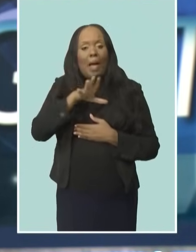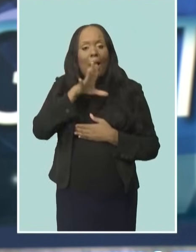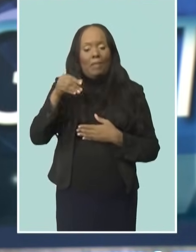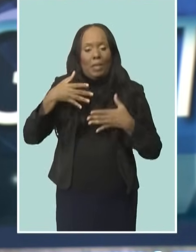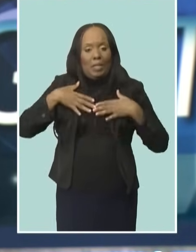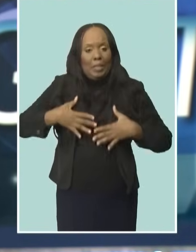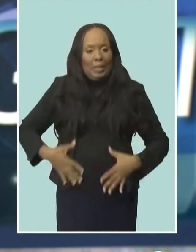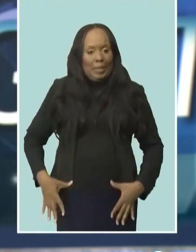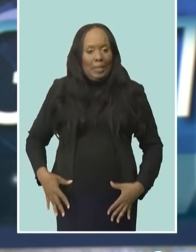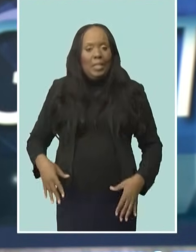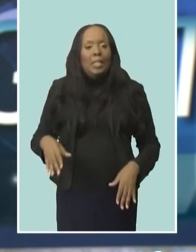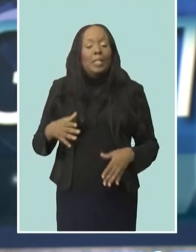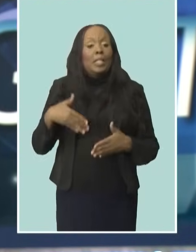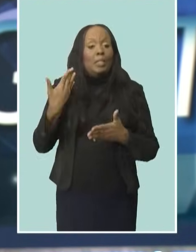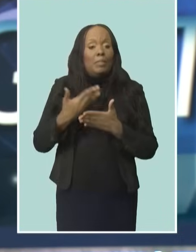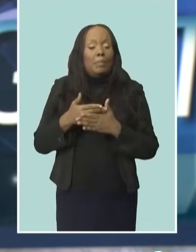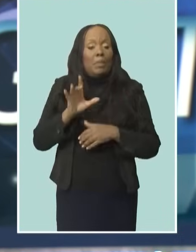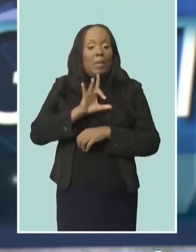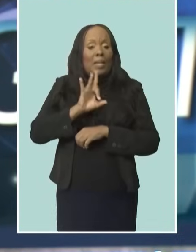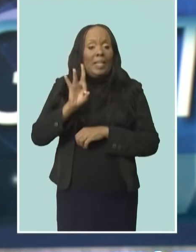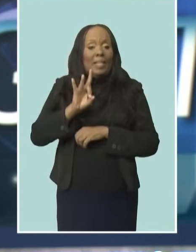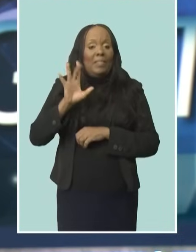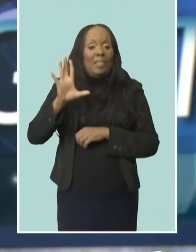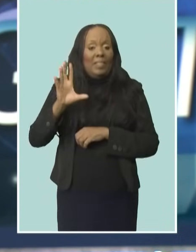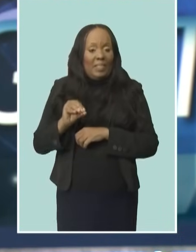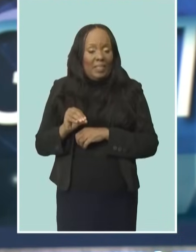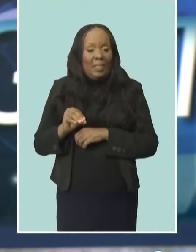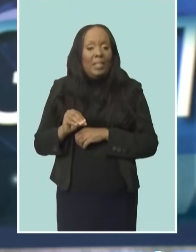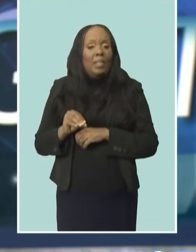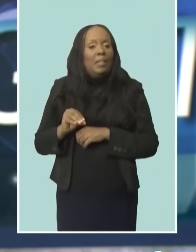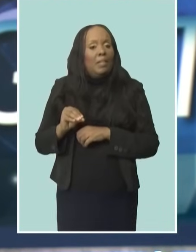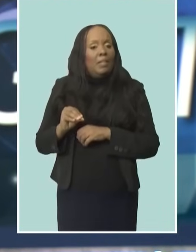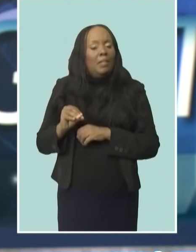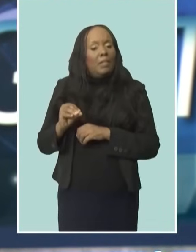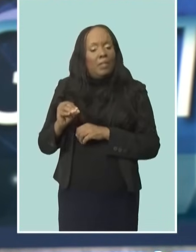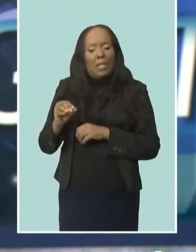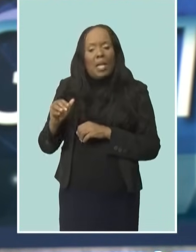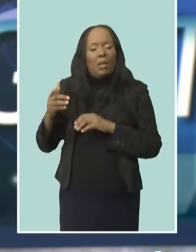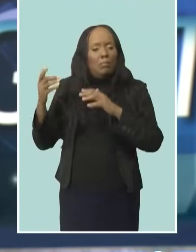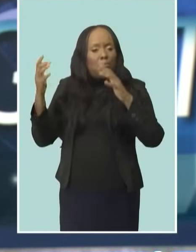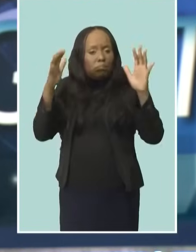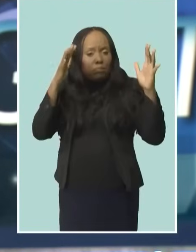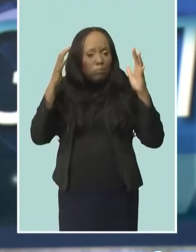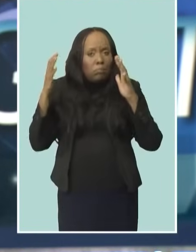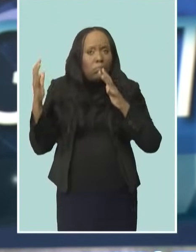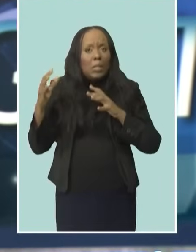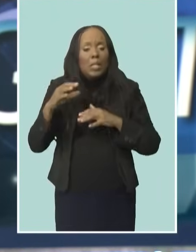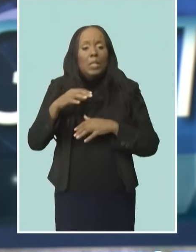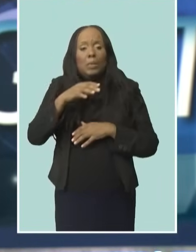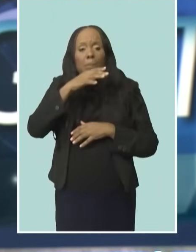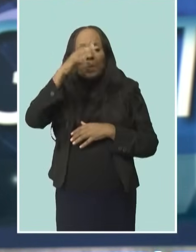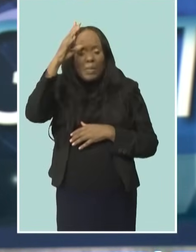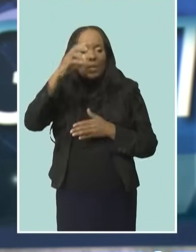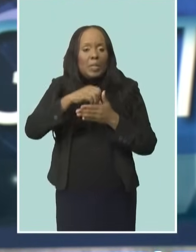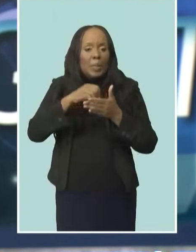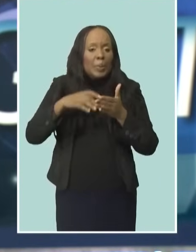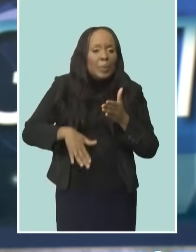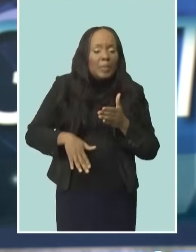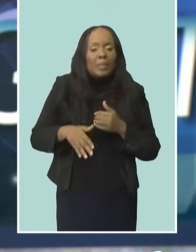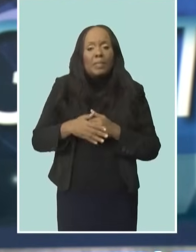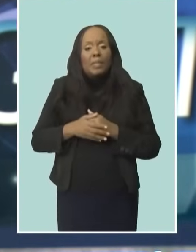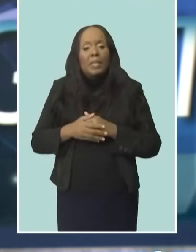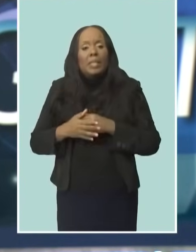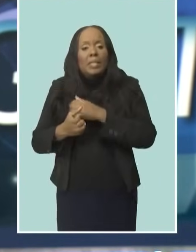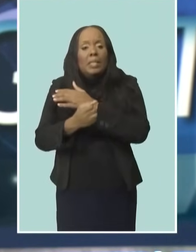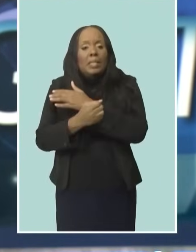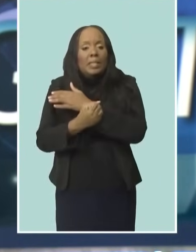applause from members of the Barbados Labour Party's St. James North constituency branch, students, his parents and other members of Parliament. Anesta